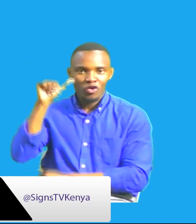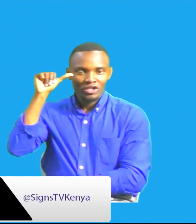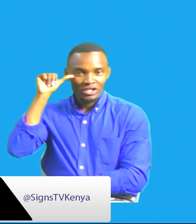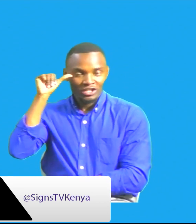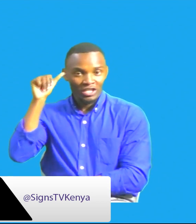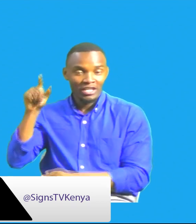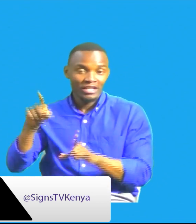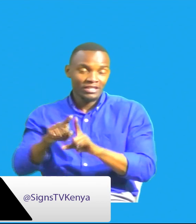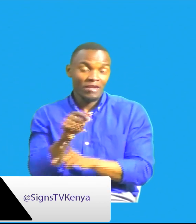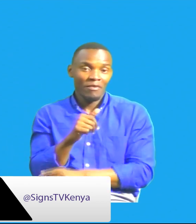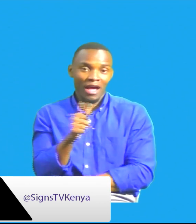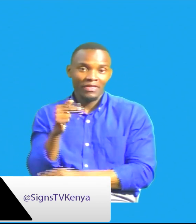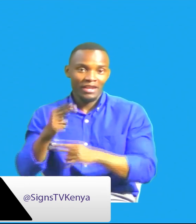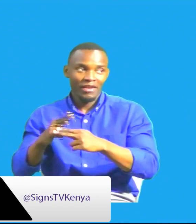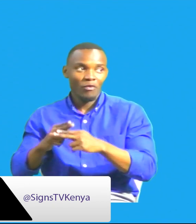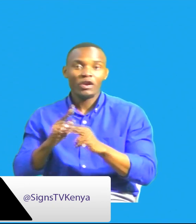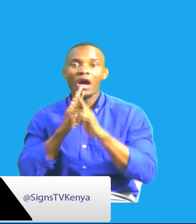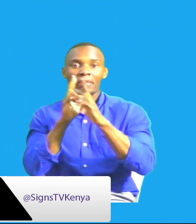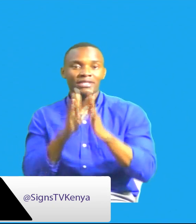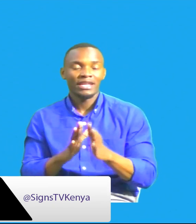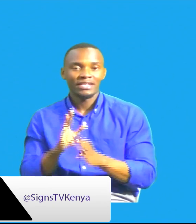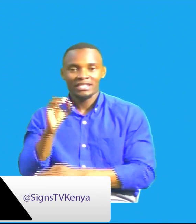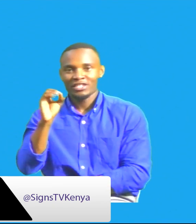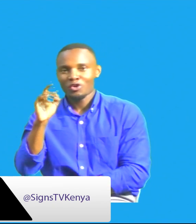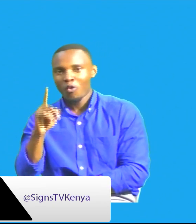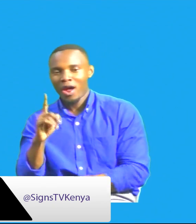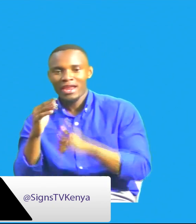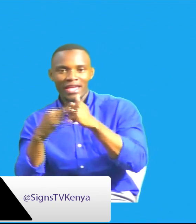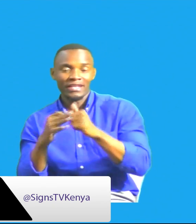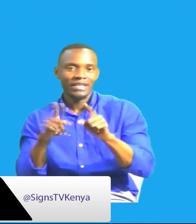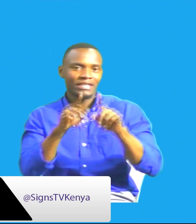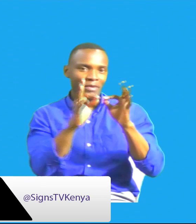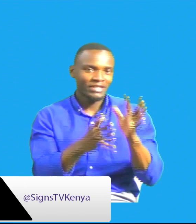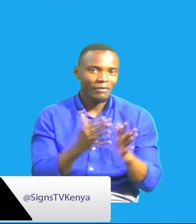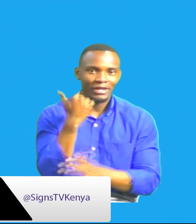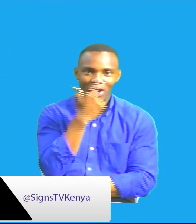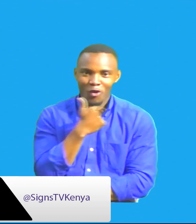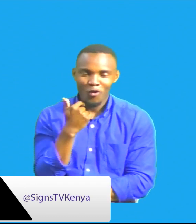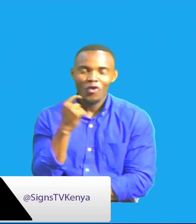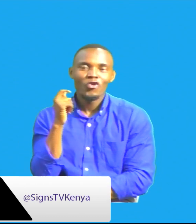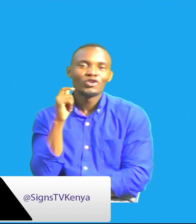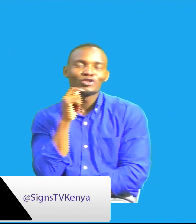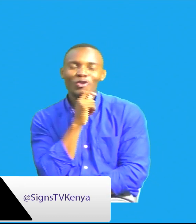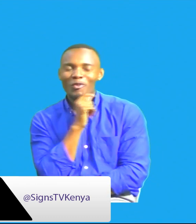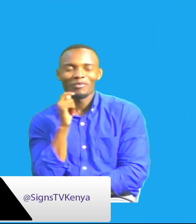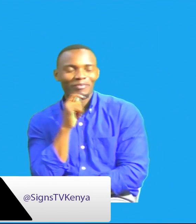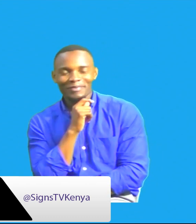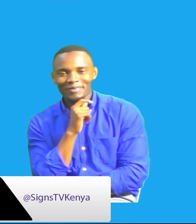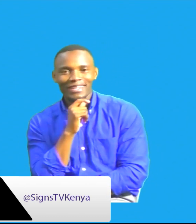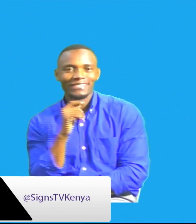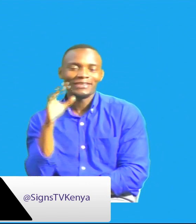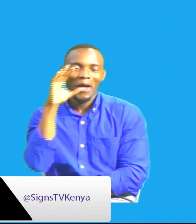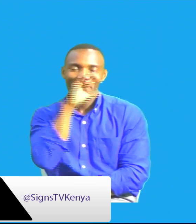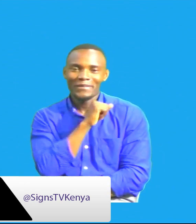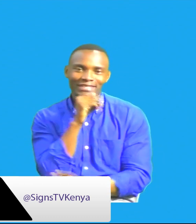ukipenda pia unaweza niita presenter 018, and my sign language interpreter, hey Toby umepotea,